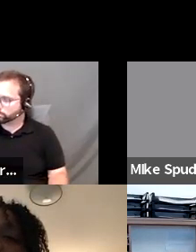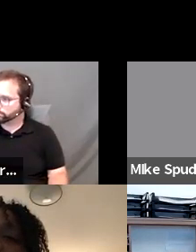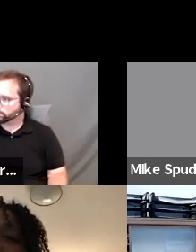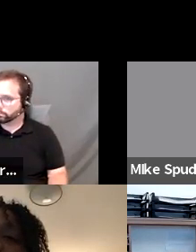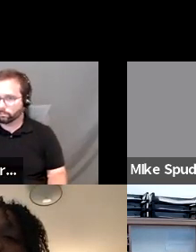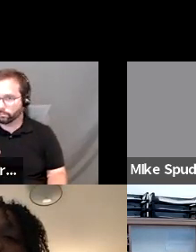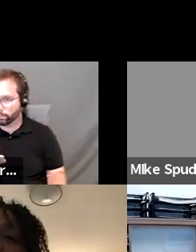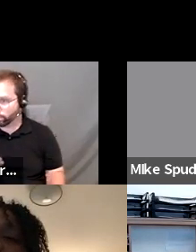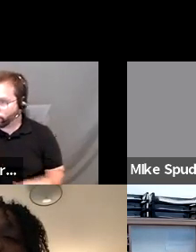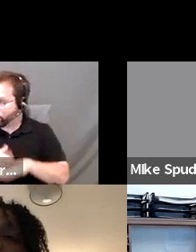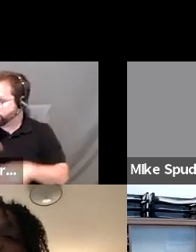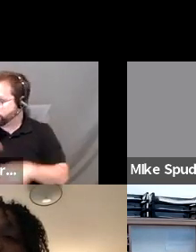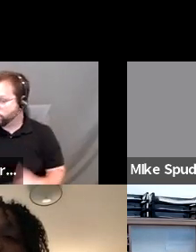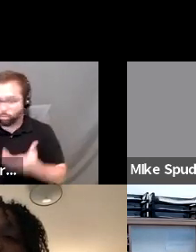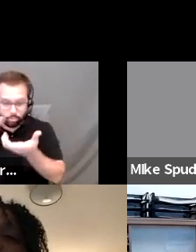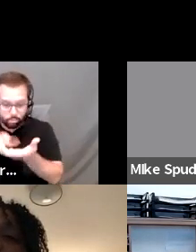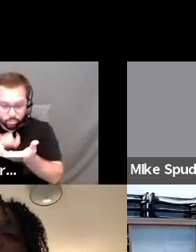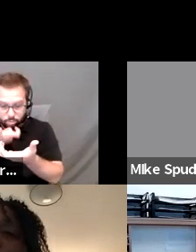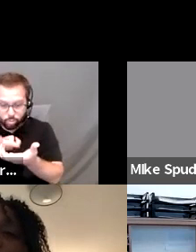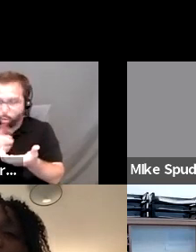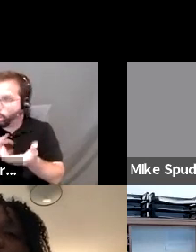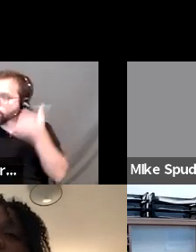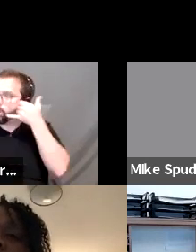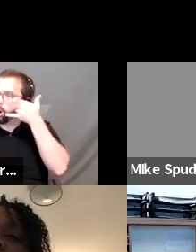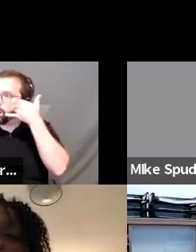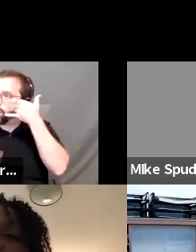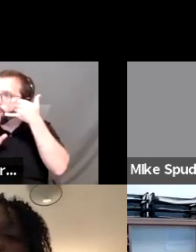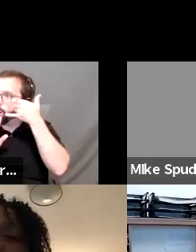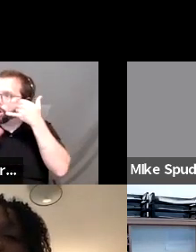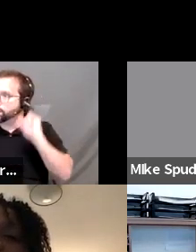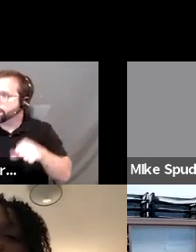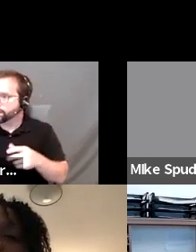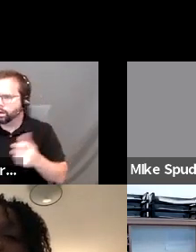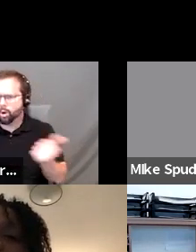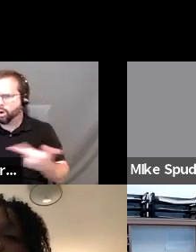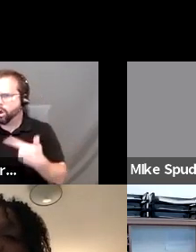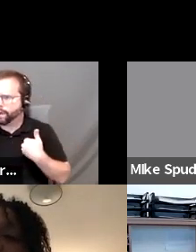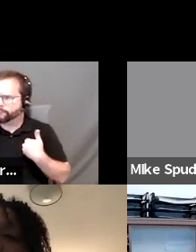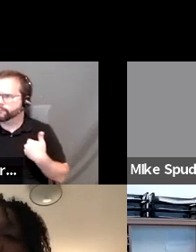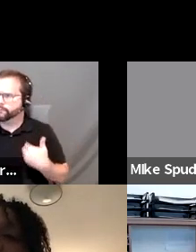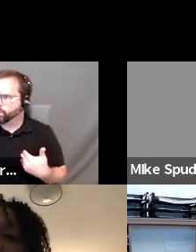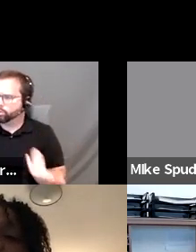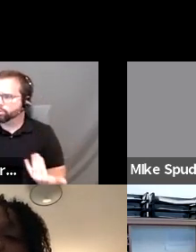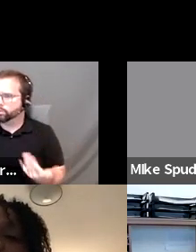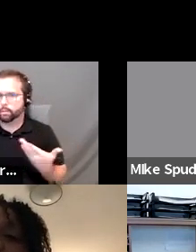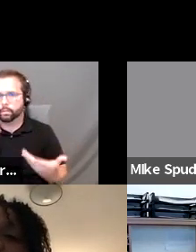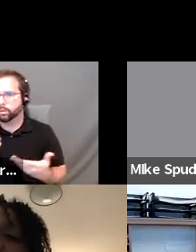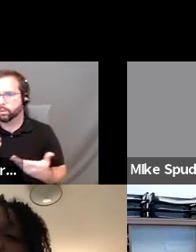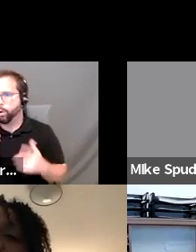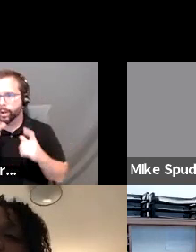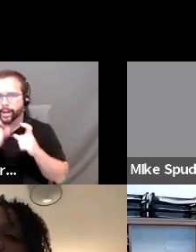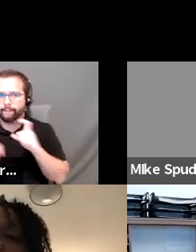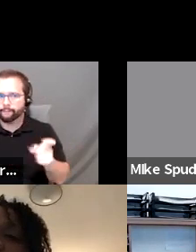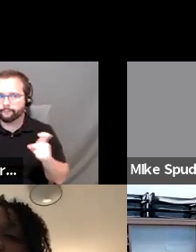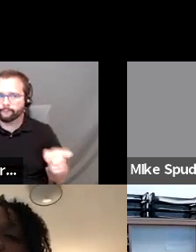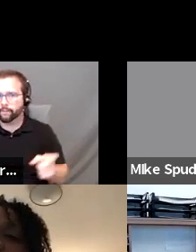smartphone almost. It's like there's total access to technology, even if we don't hand out, more Chromebooks or whatever that